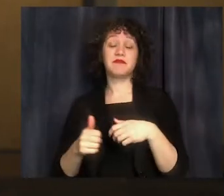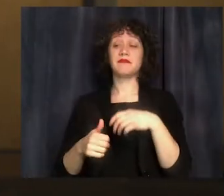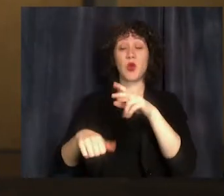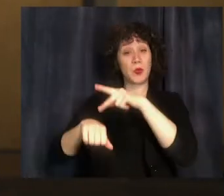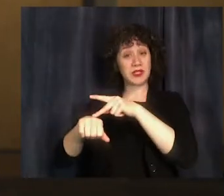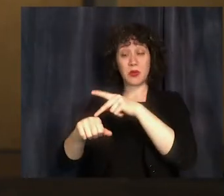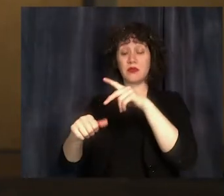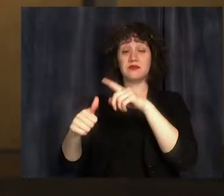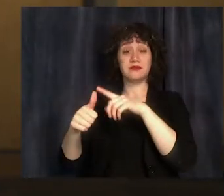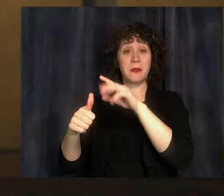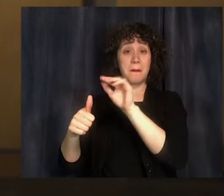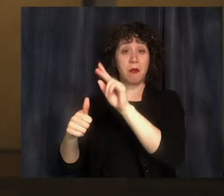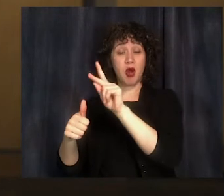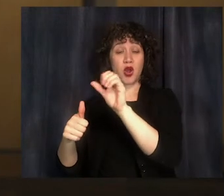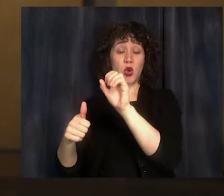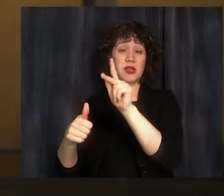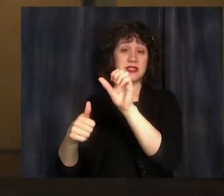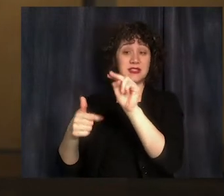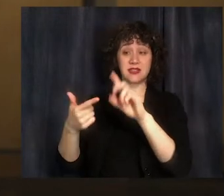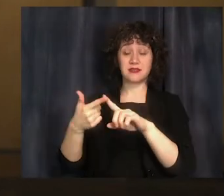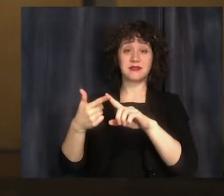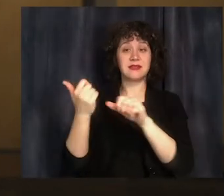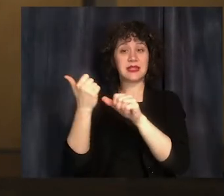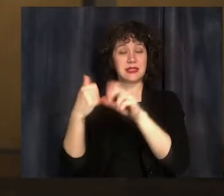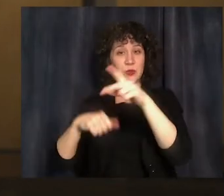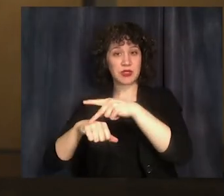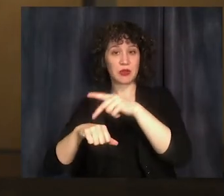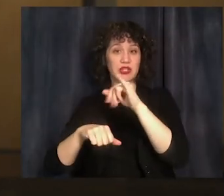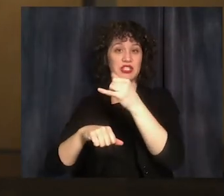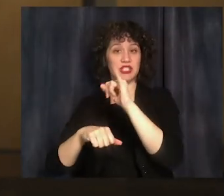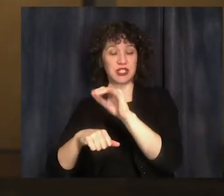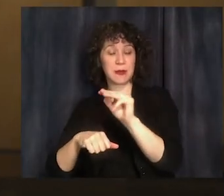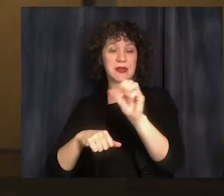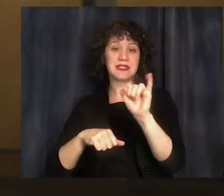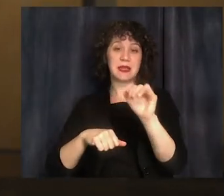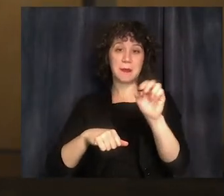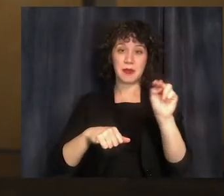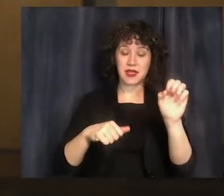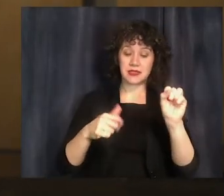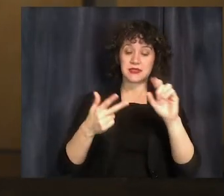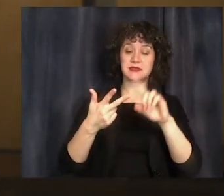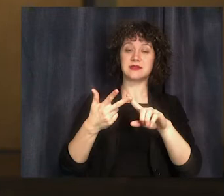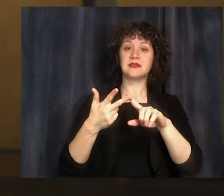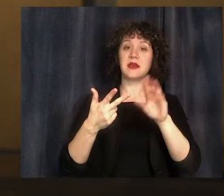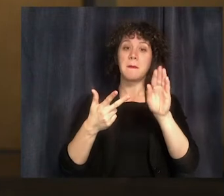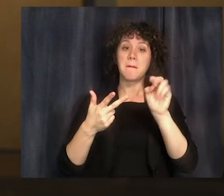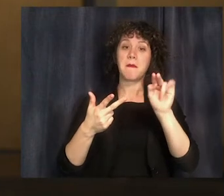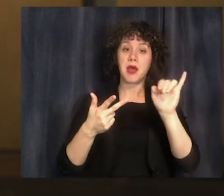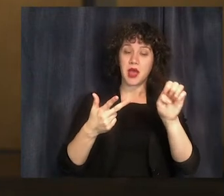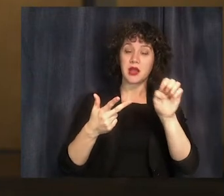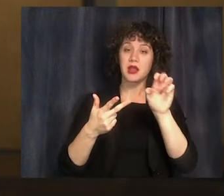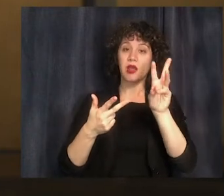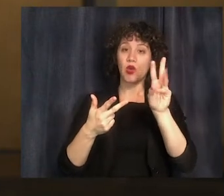Okeson, our assistant principal, Mr. Jim Simmons, our senior class counselor, Mrs. Bonnie Wolvick, our